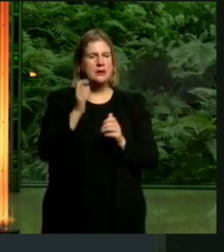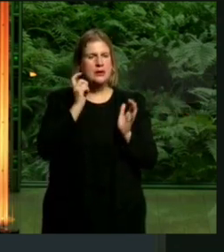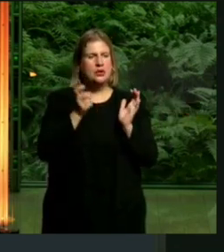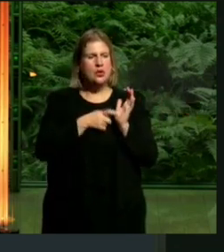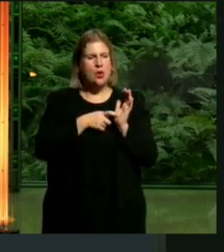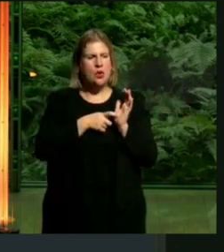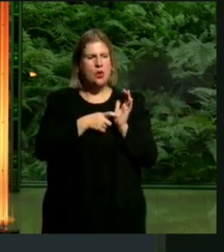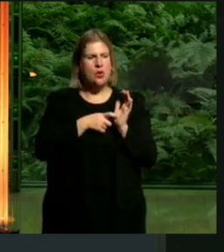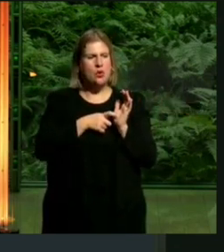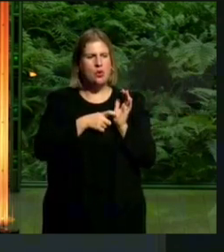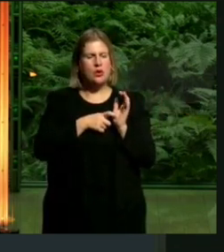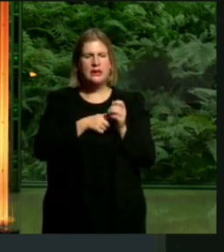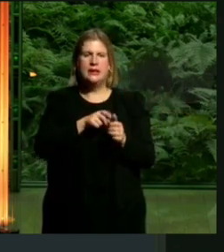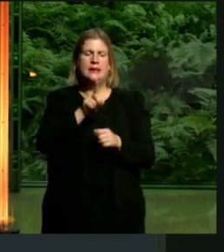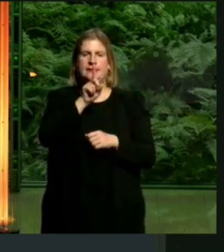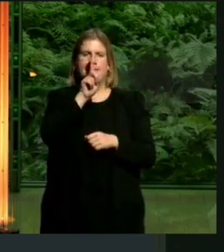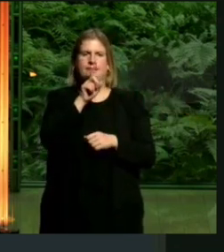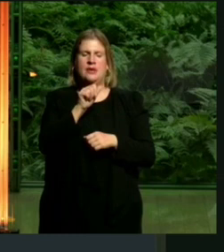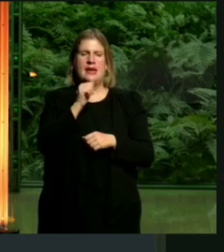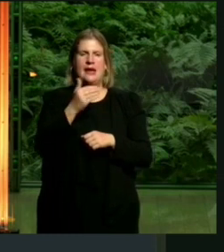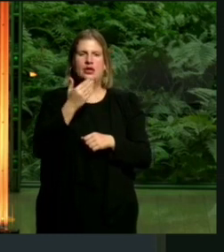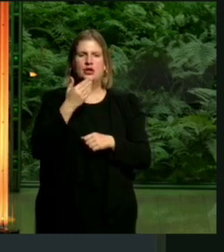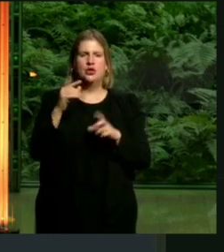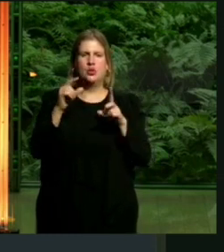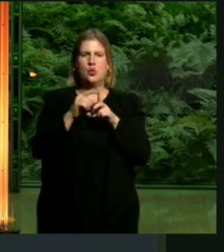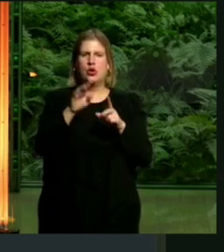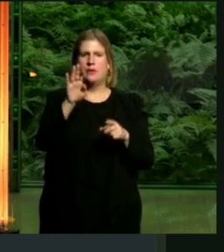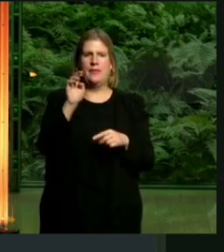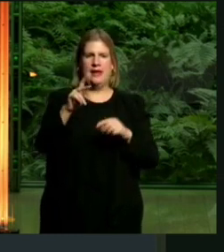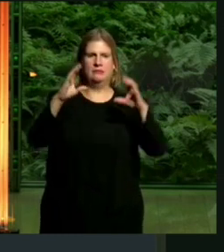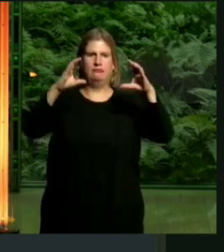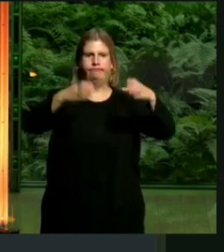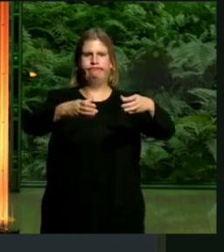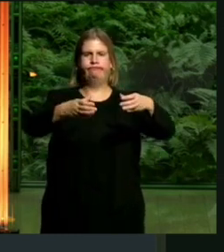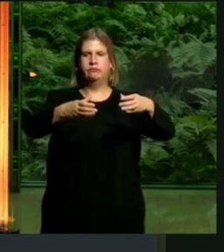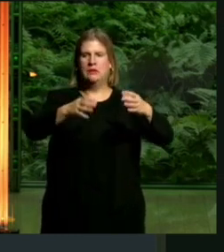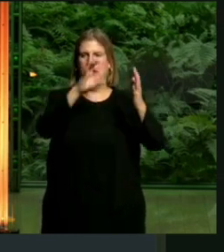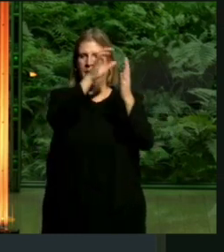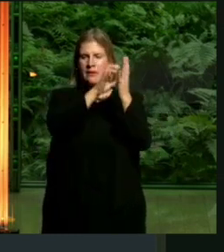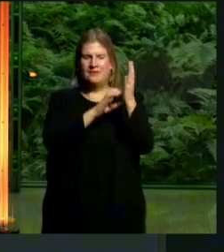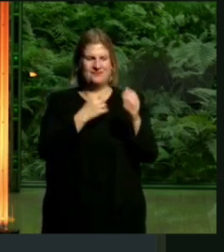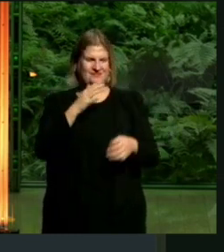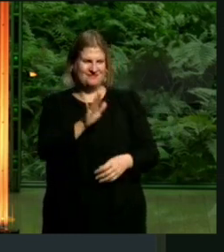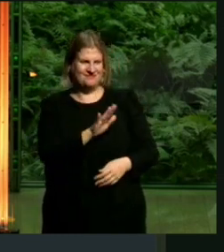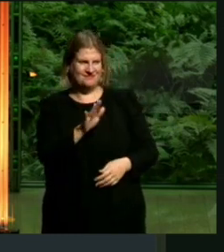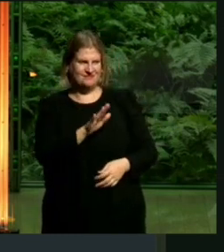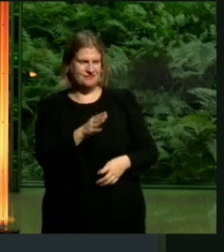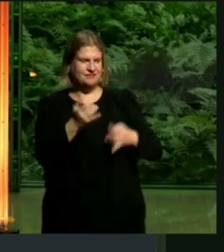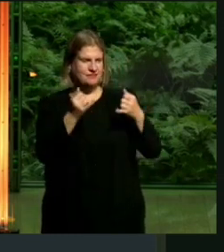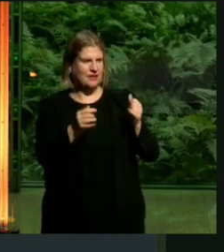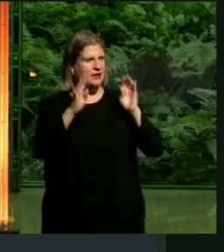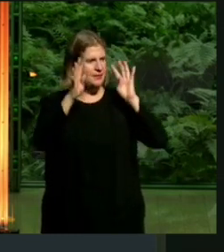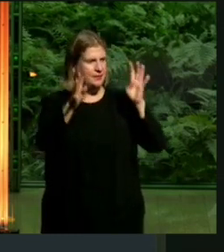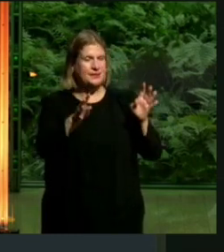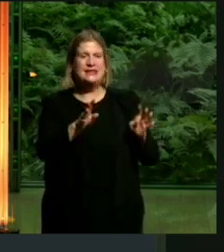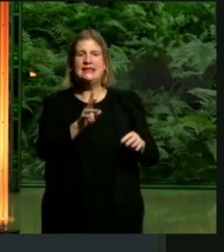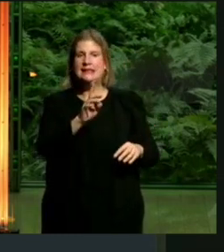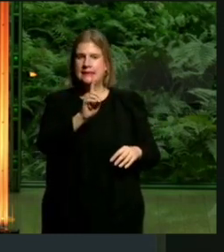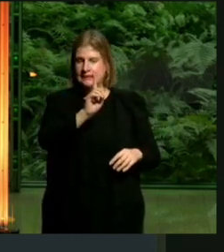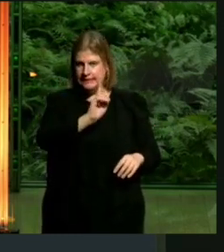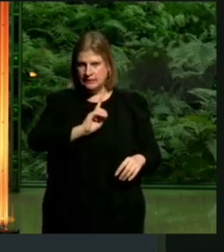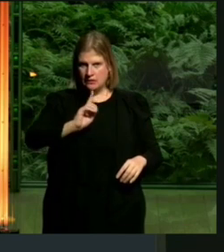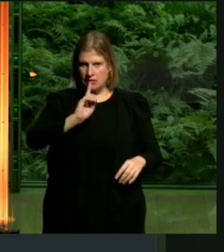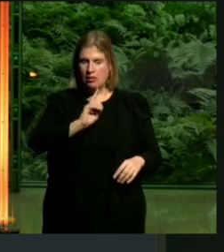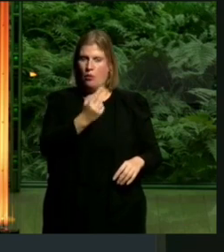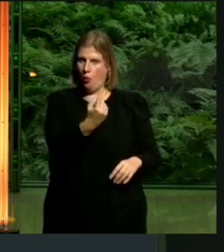didn't put together a good word bank together. So now I'm giving it a prompt. Hey, no, let's come up with a single file